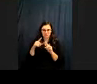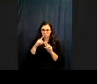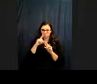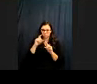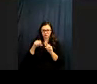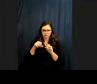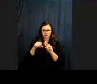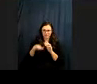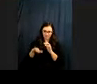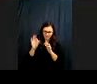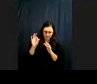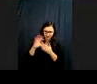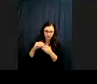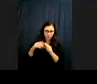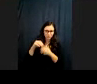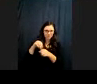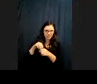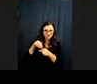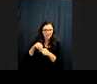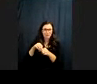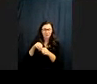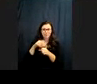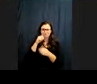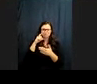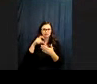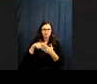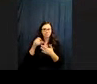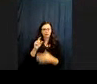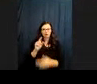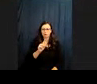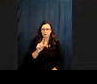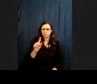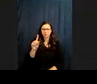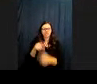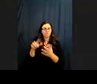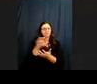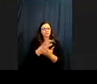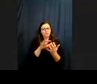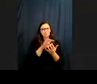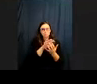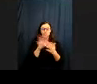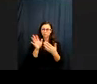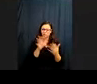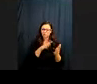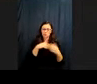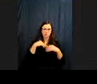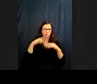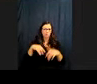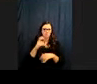out of here, unrecognizing as a wanderer from a blizzard, snowblind, who